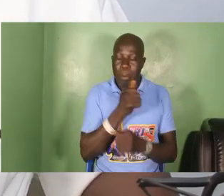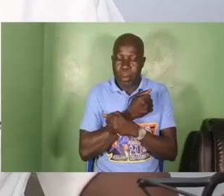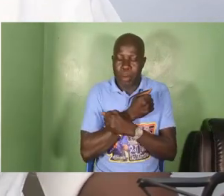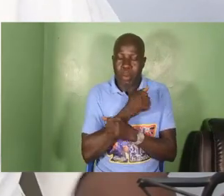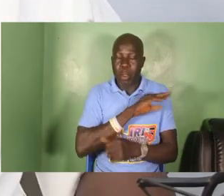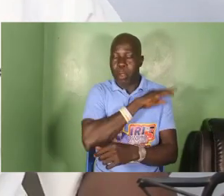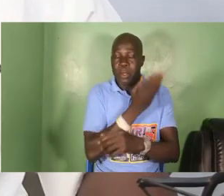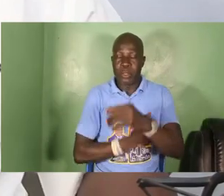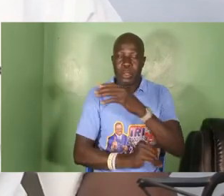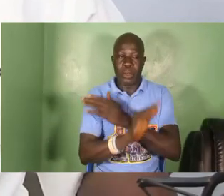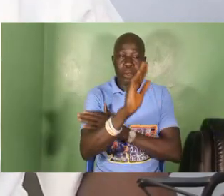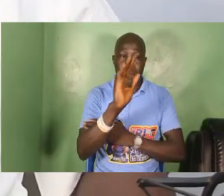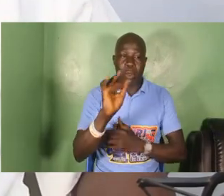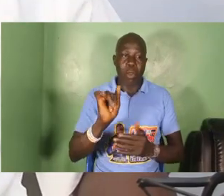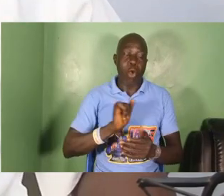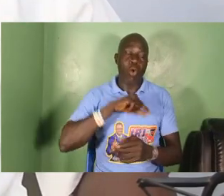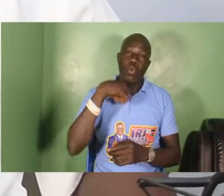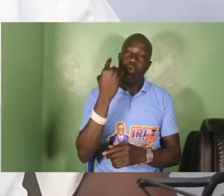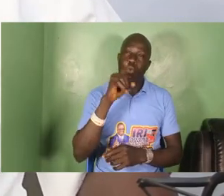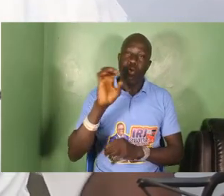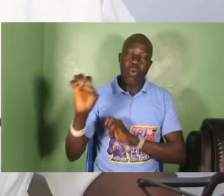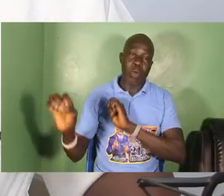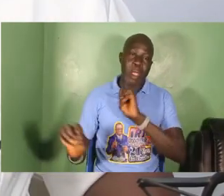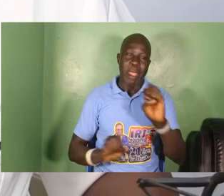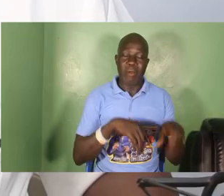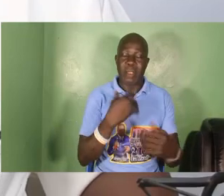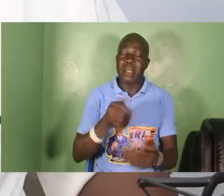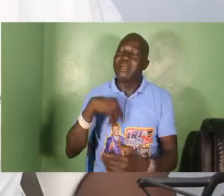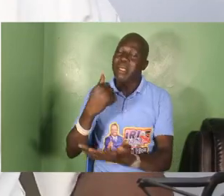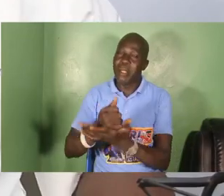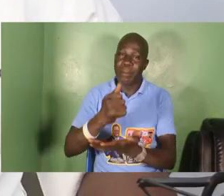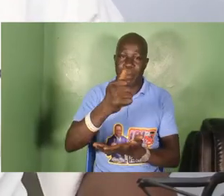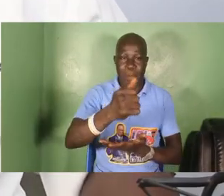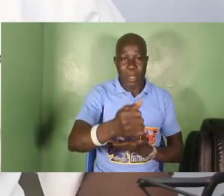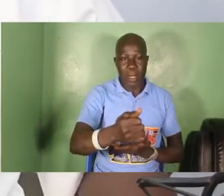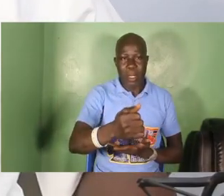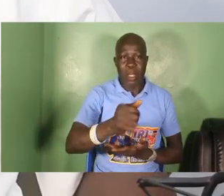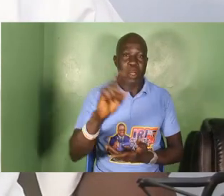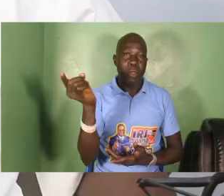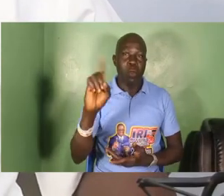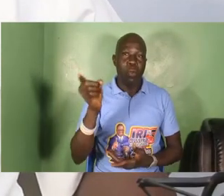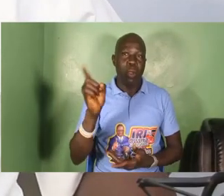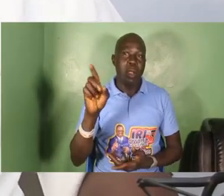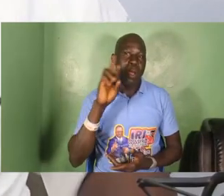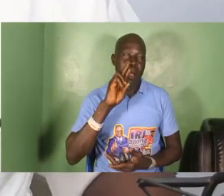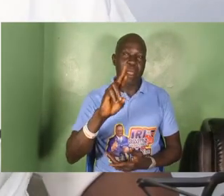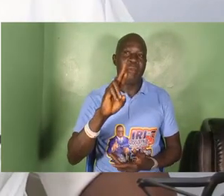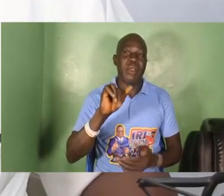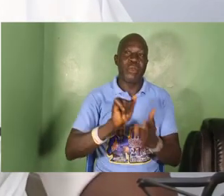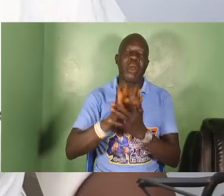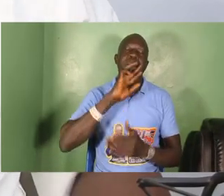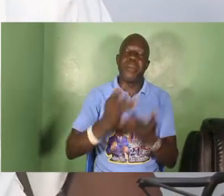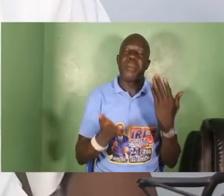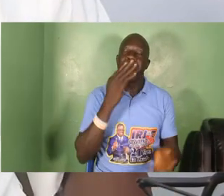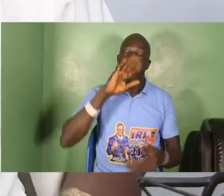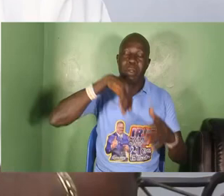Because of the beloved of the mighty God. Gbogbo eni ba le same. Whoever that can say amen. Ibi kibi to ba wa laye. Wherever we